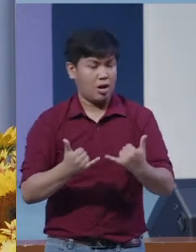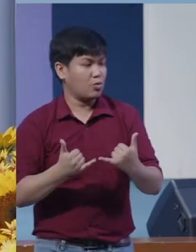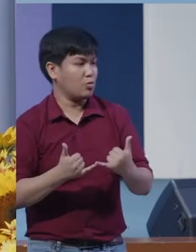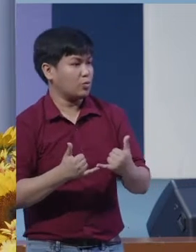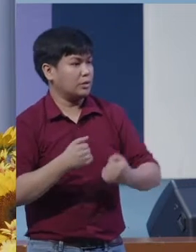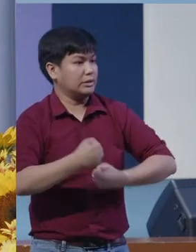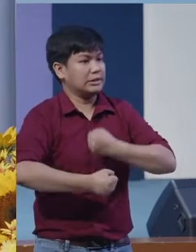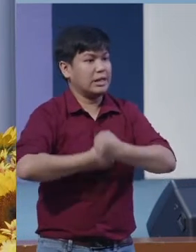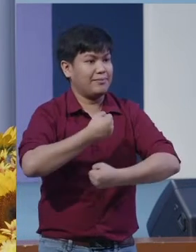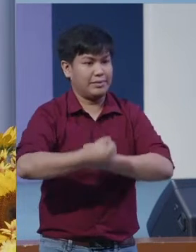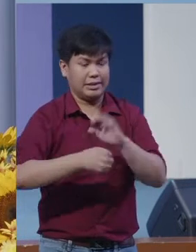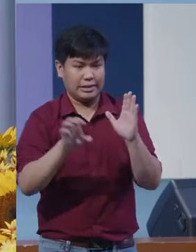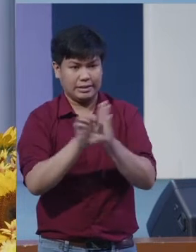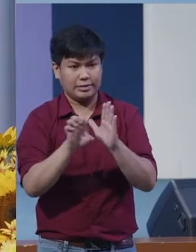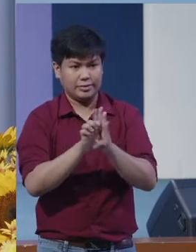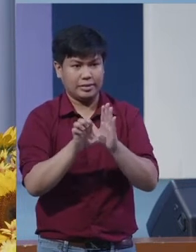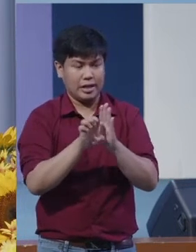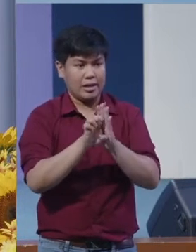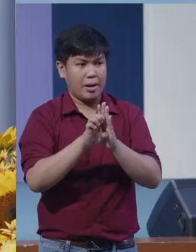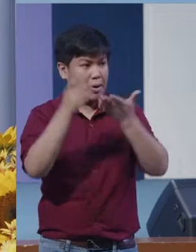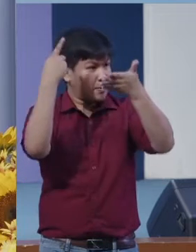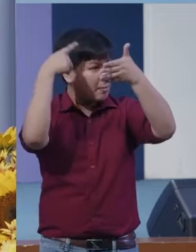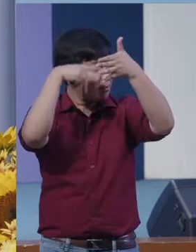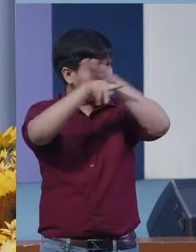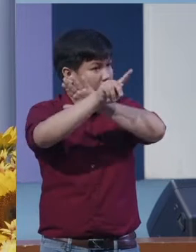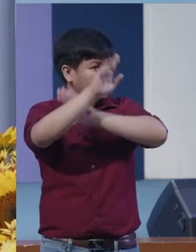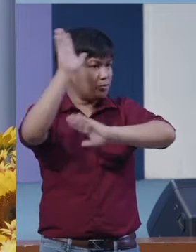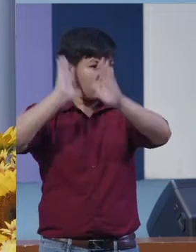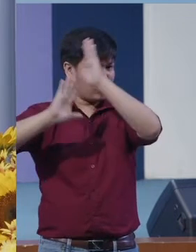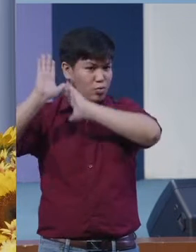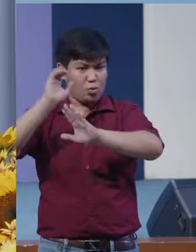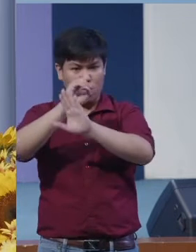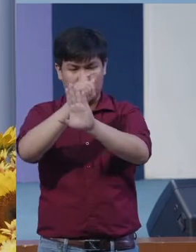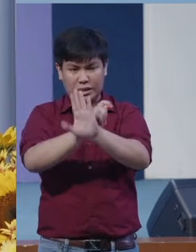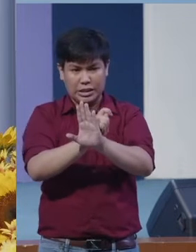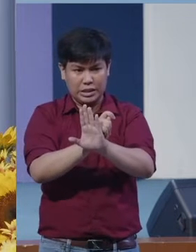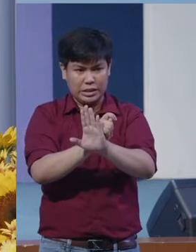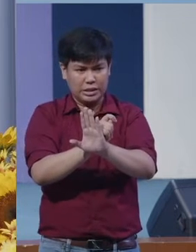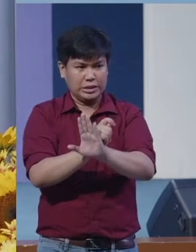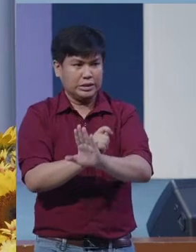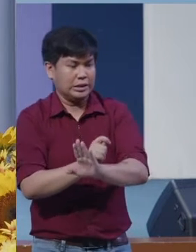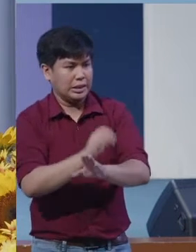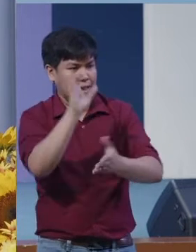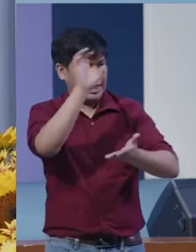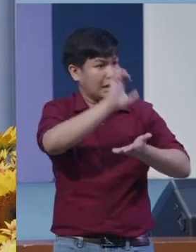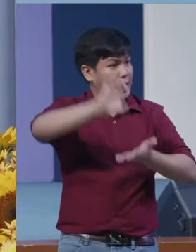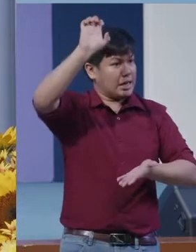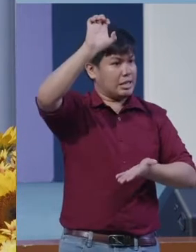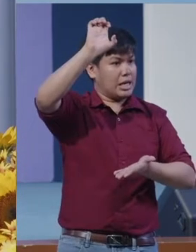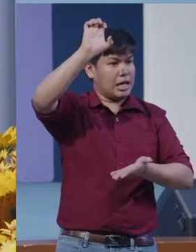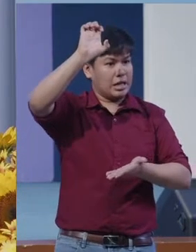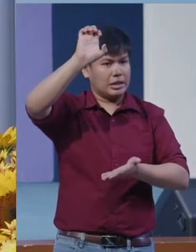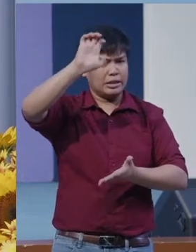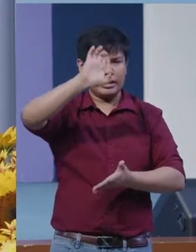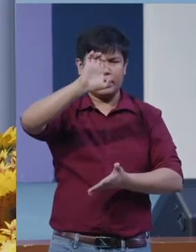patience, brothers, take the prophets who spoke in the name of the Lord. Si Elijah, si